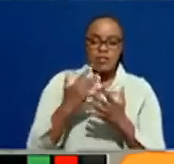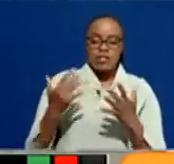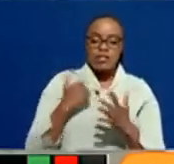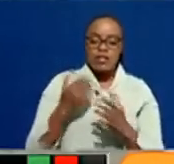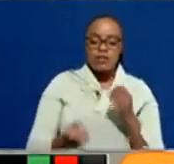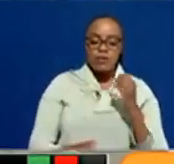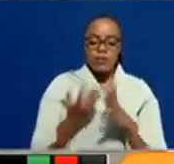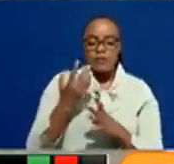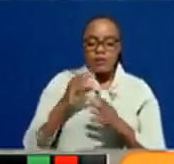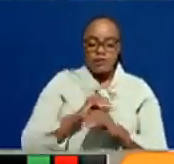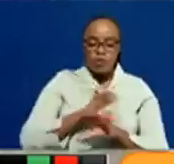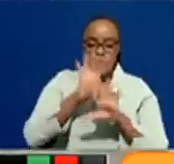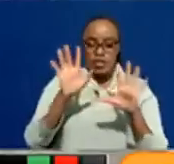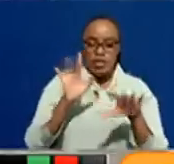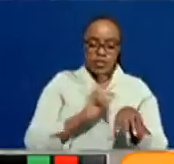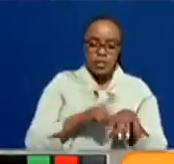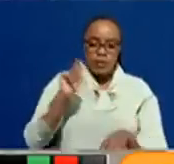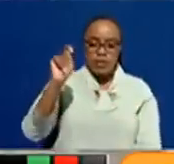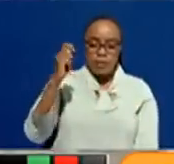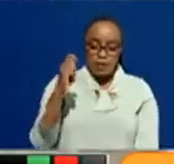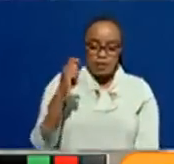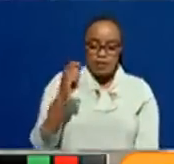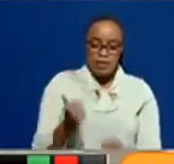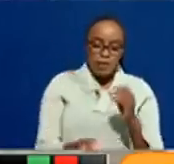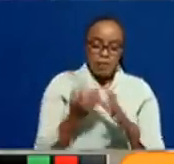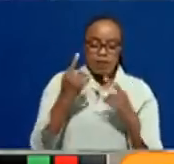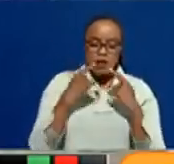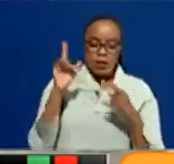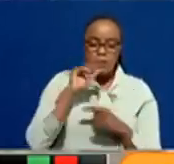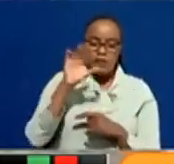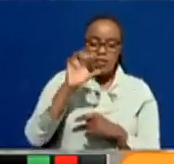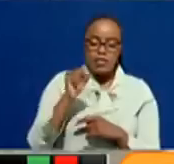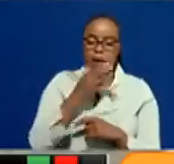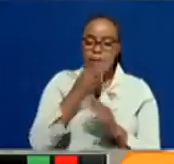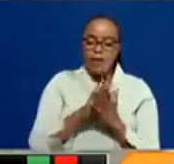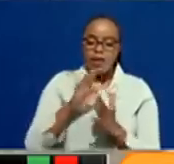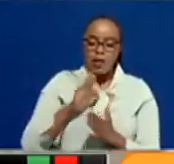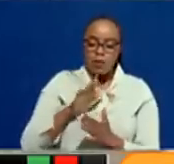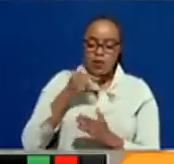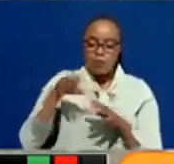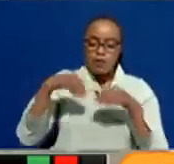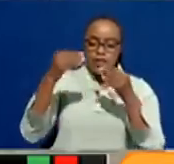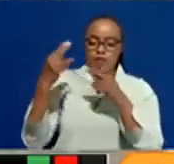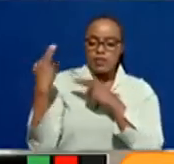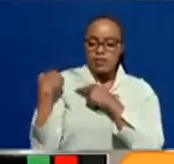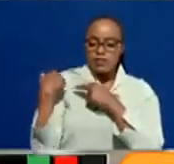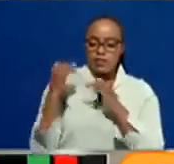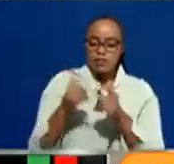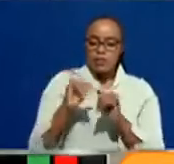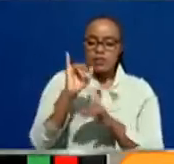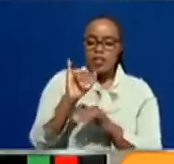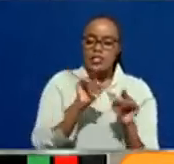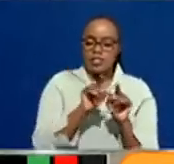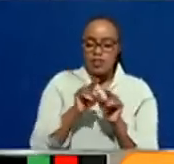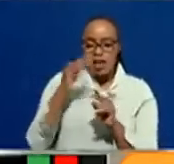come to full light when the president unveils his cabinet, when you see the men and women who will be charged with the responsibilities of executing these things.